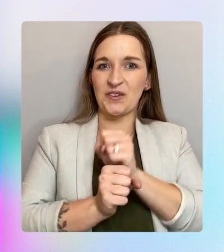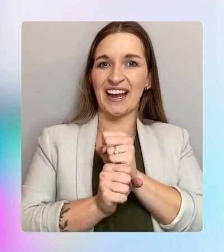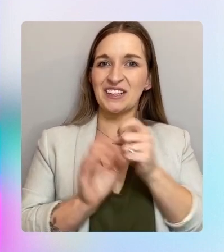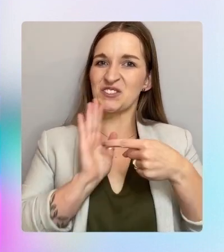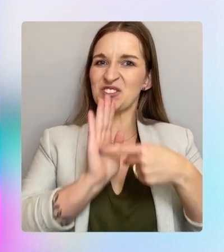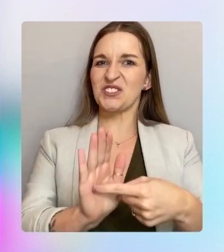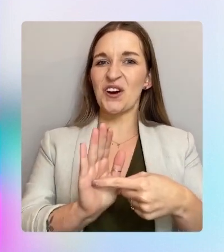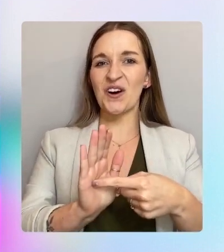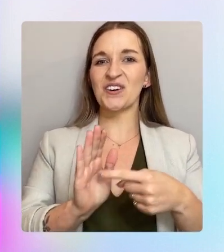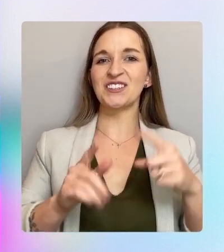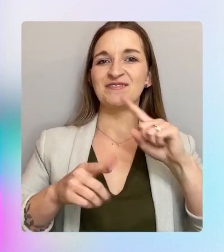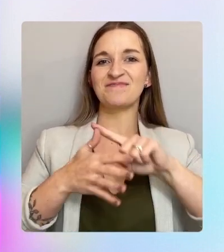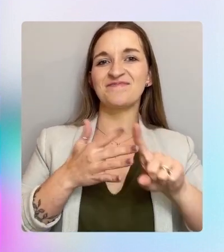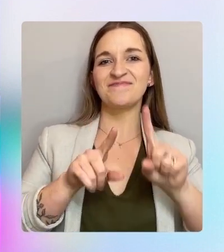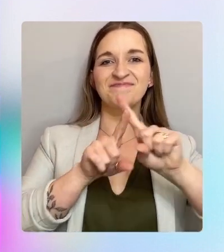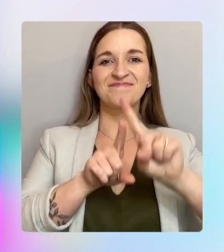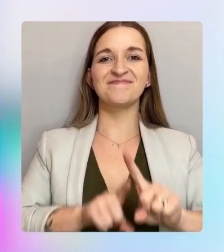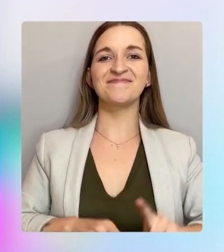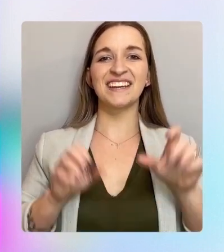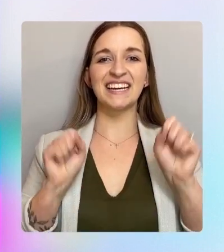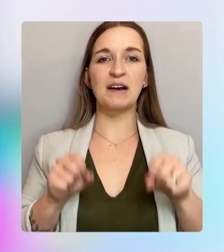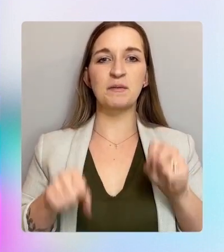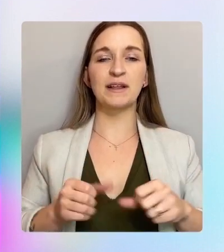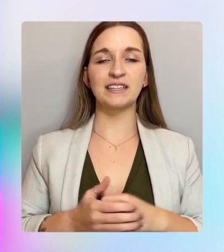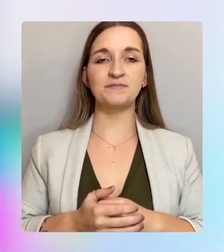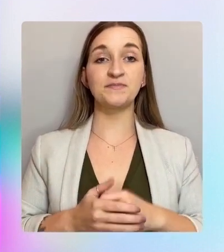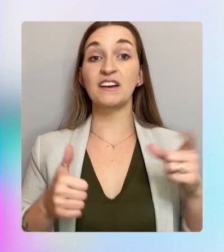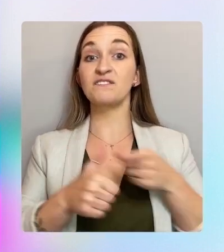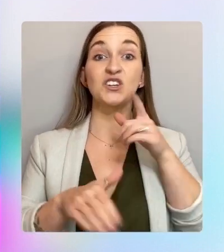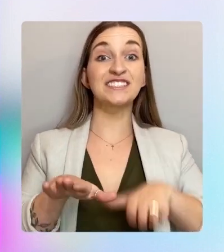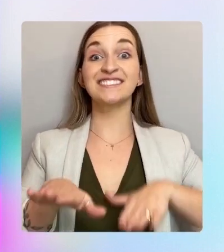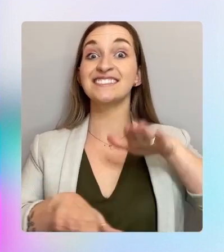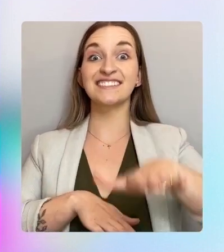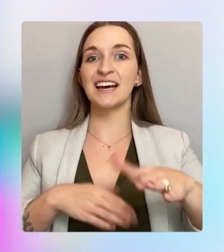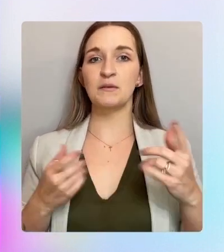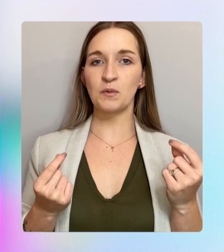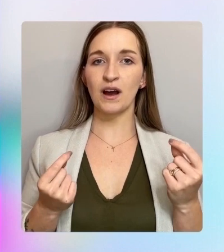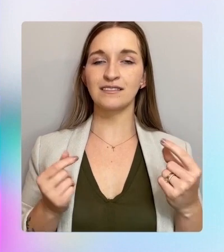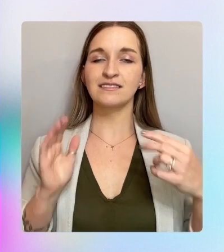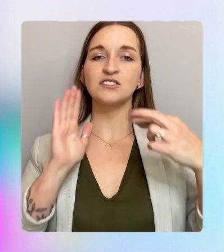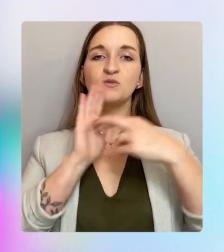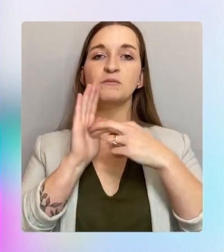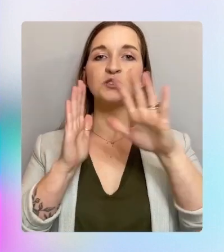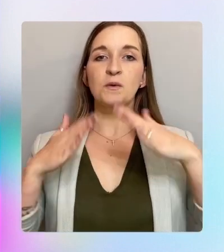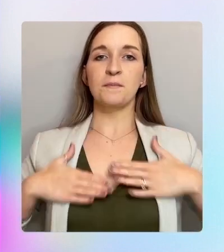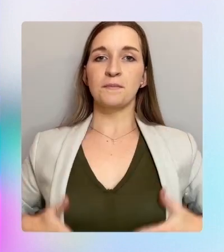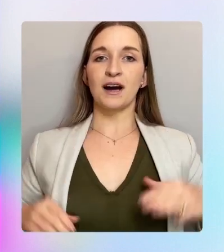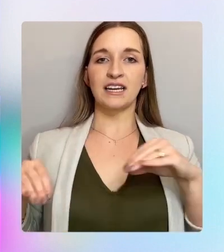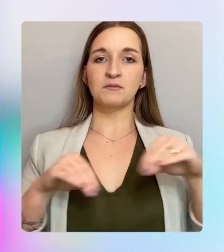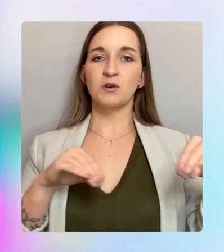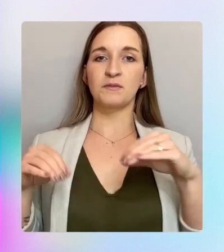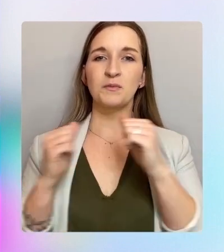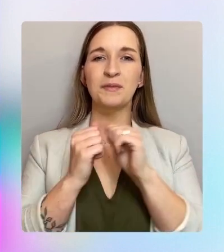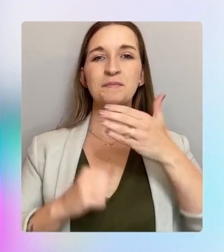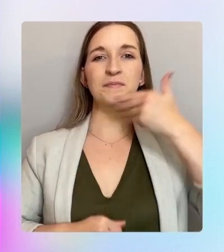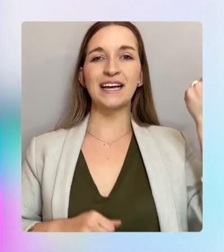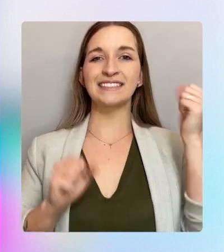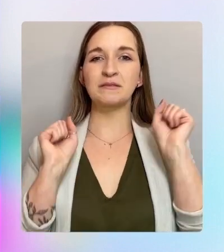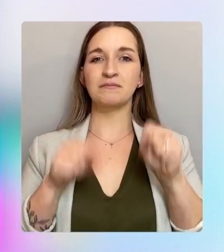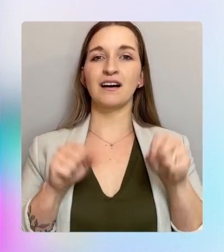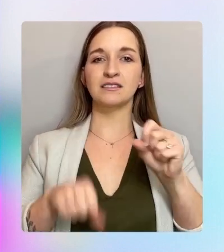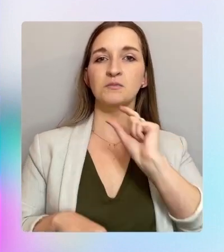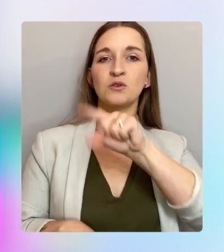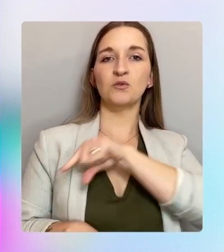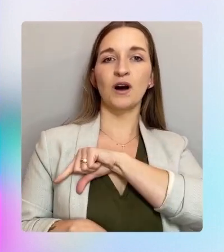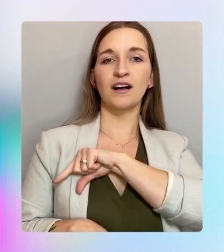in translating the physical you into the metaverse is representing your body movements in the best possible quality given the limitation of the